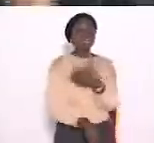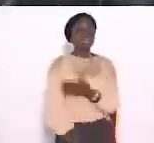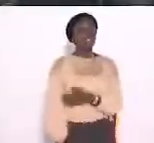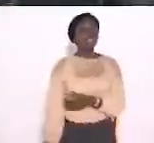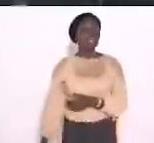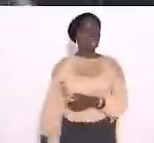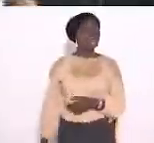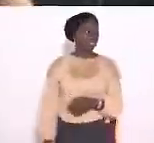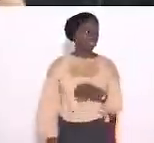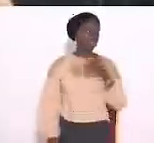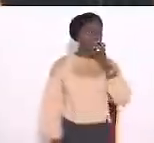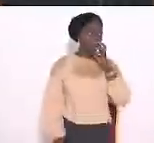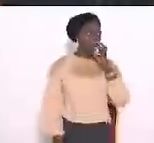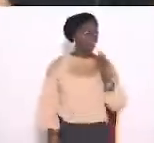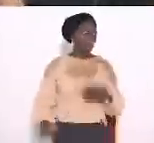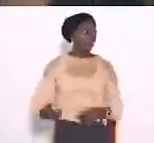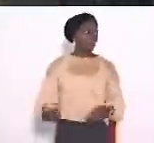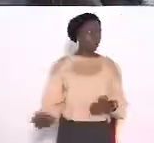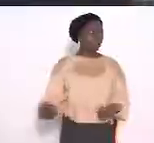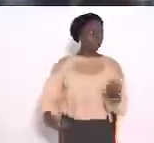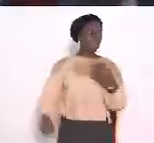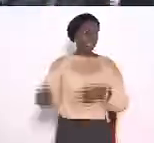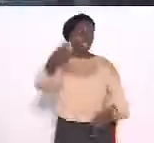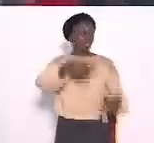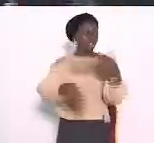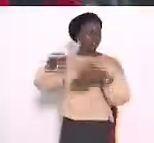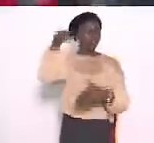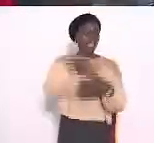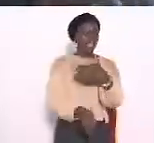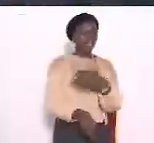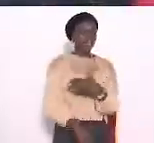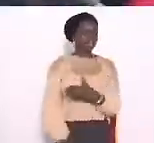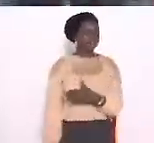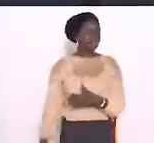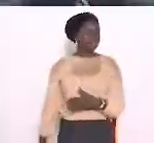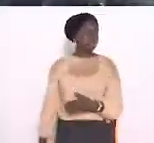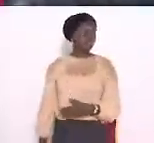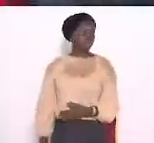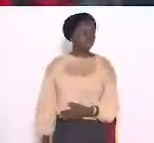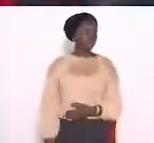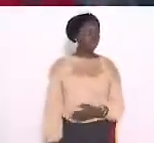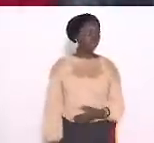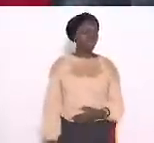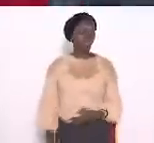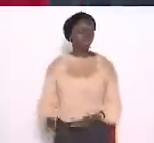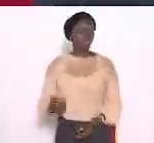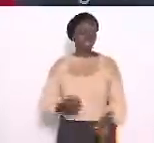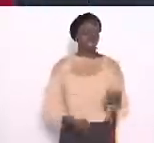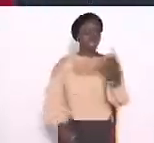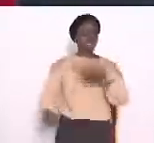come li come down come they